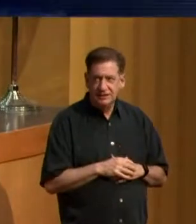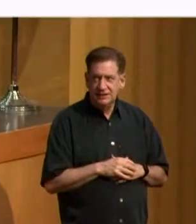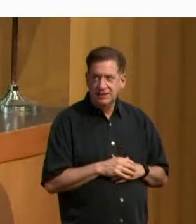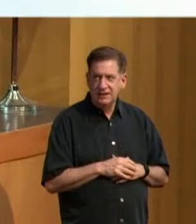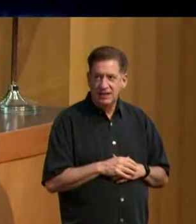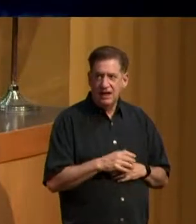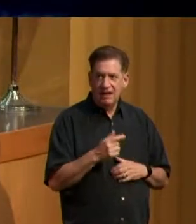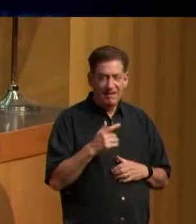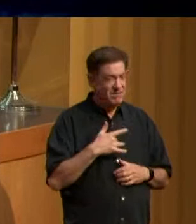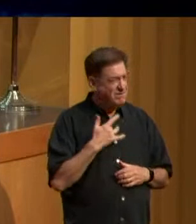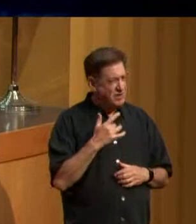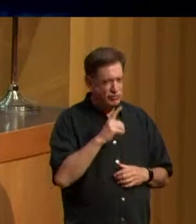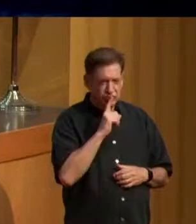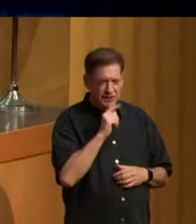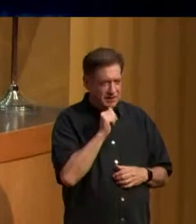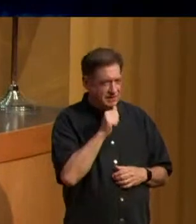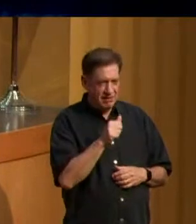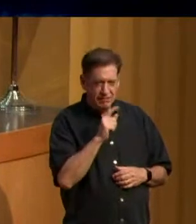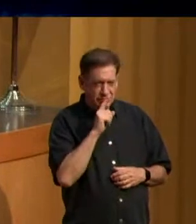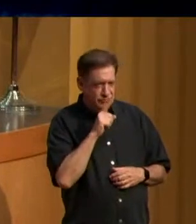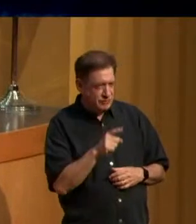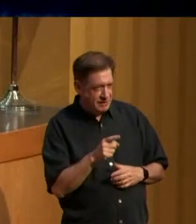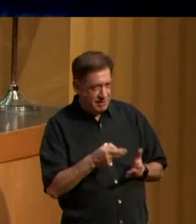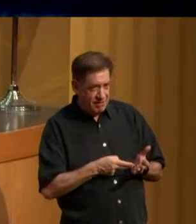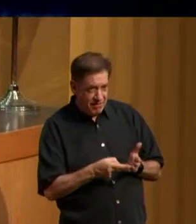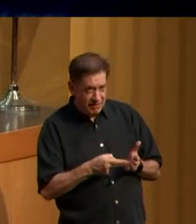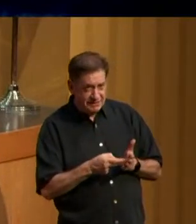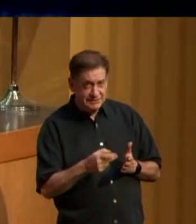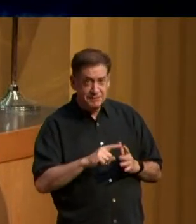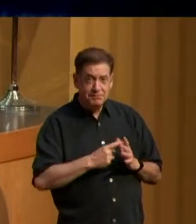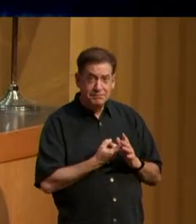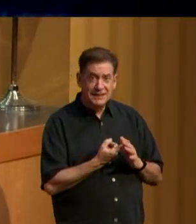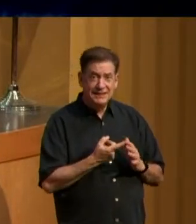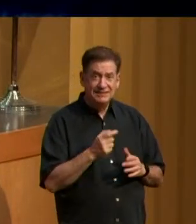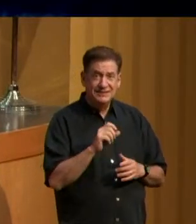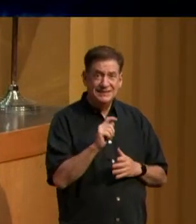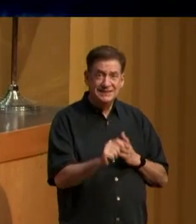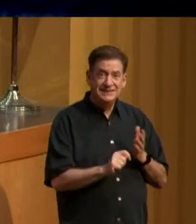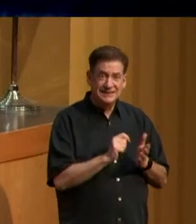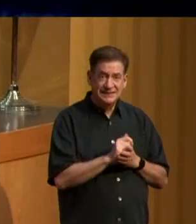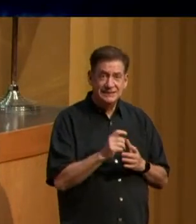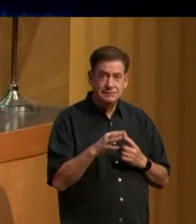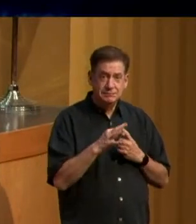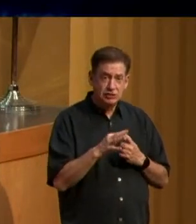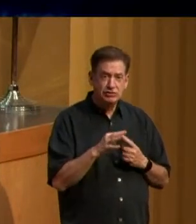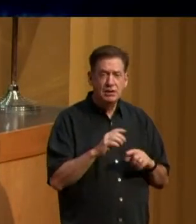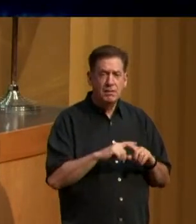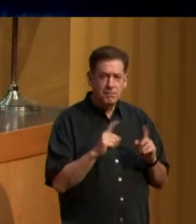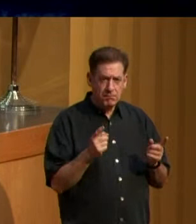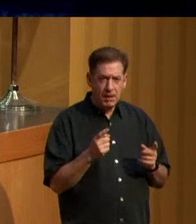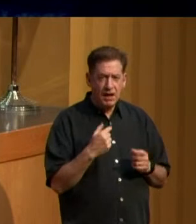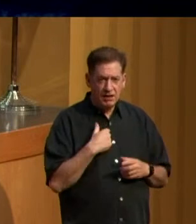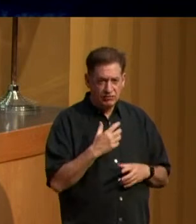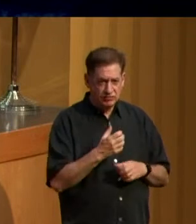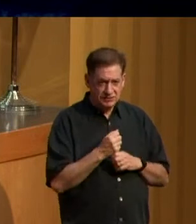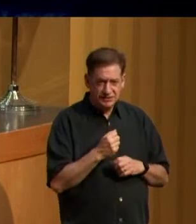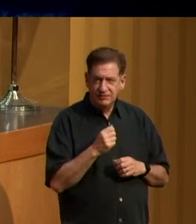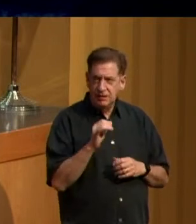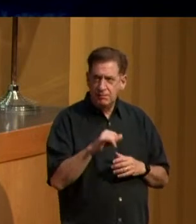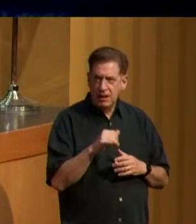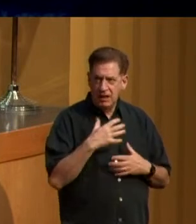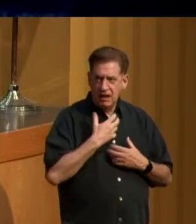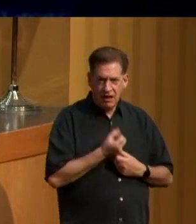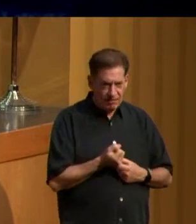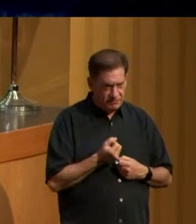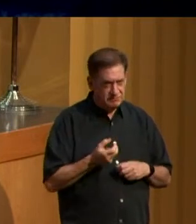feels unreal, honestly. I knew at the beginning of the season this team was going to be special, but as the season went on, my confidence in